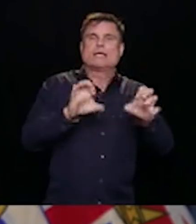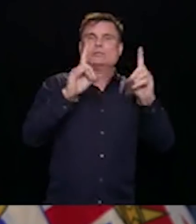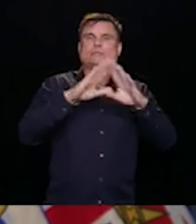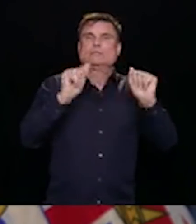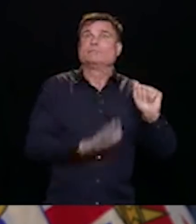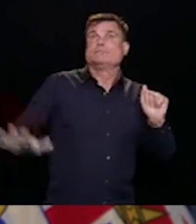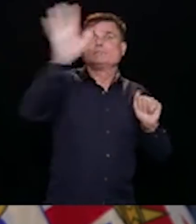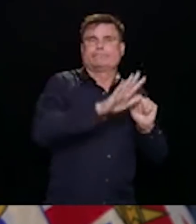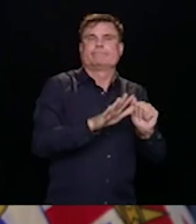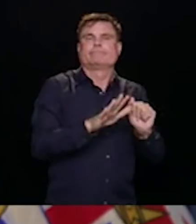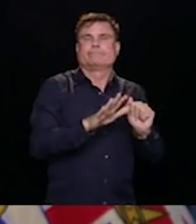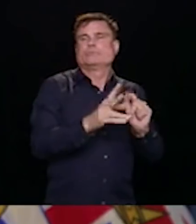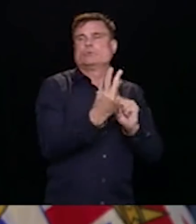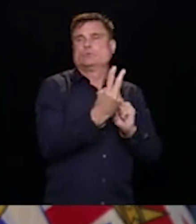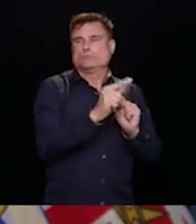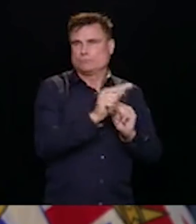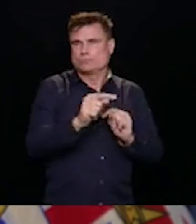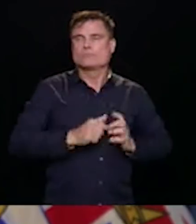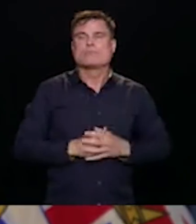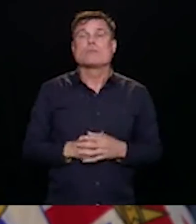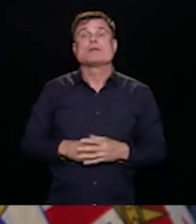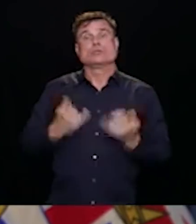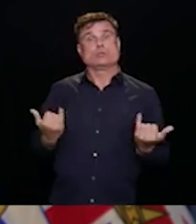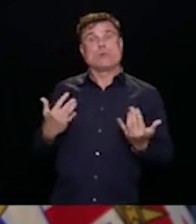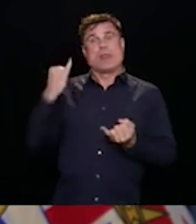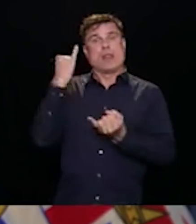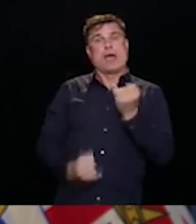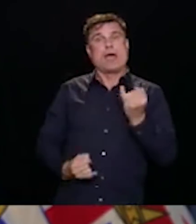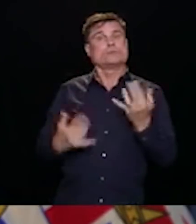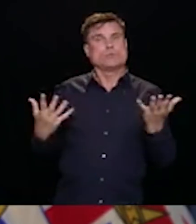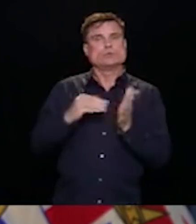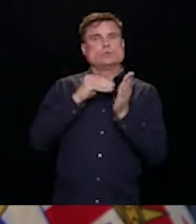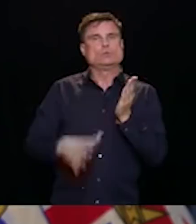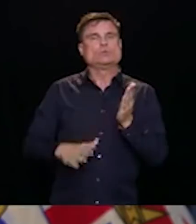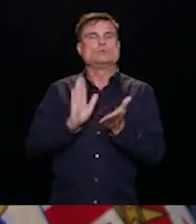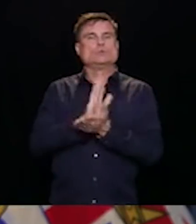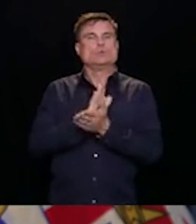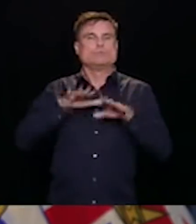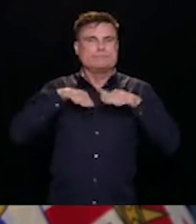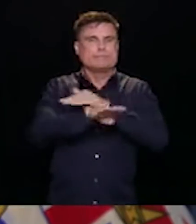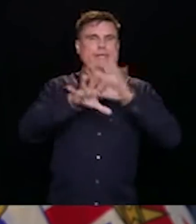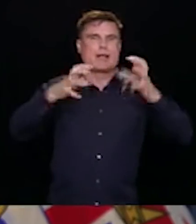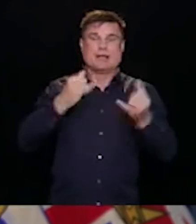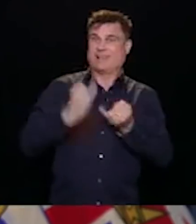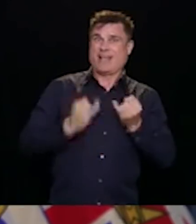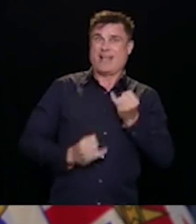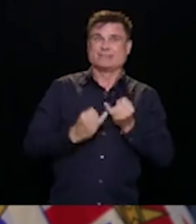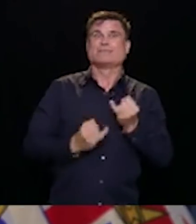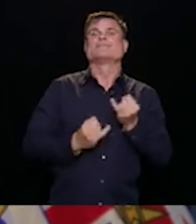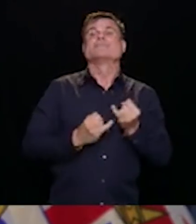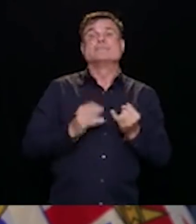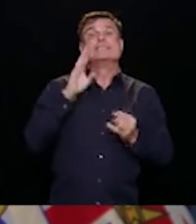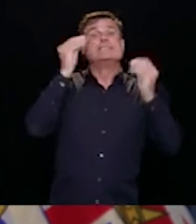course, as well, the last day of in-class learning for this school year, and students and teachers right across the province have really done